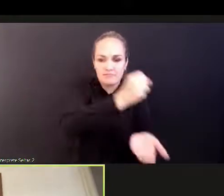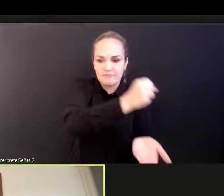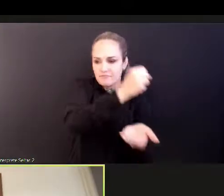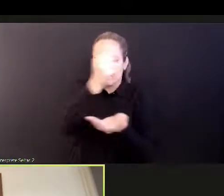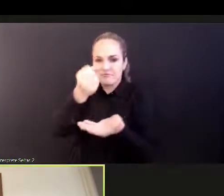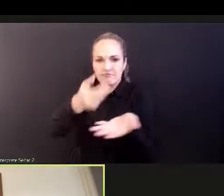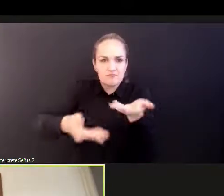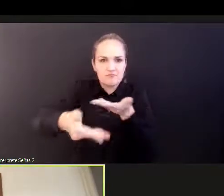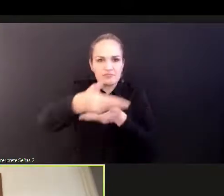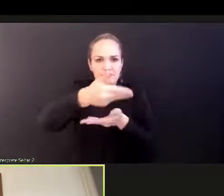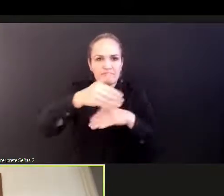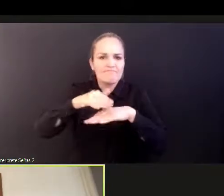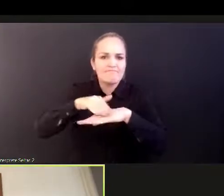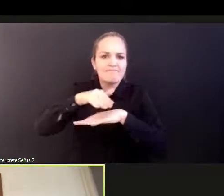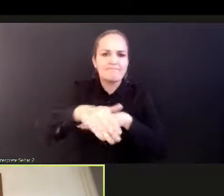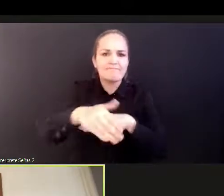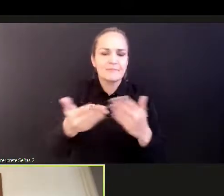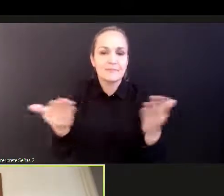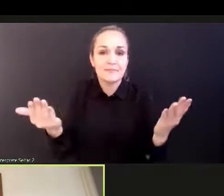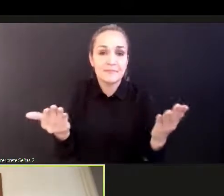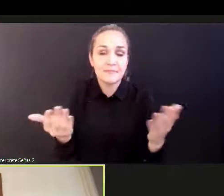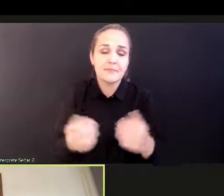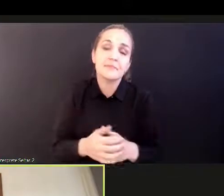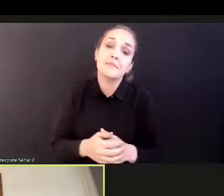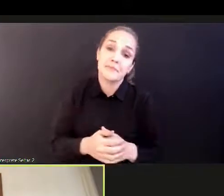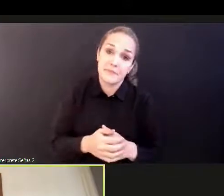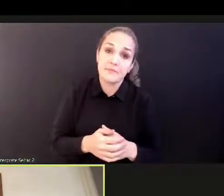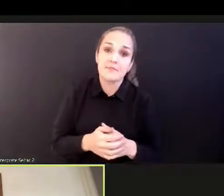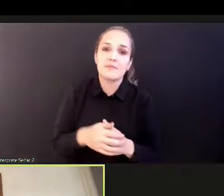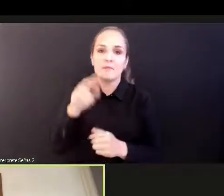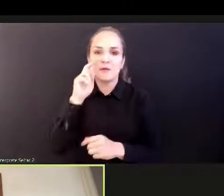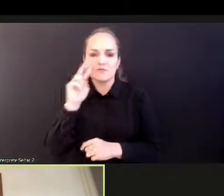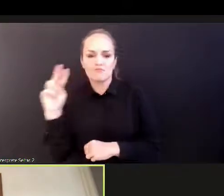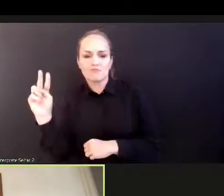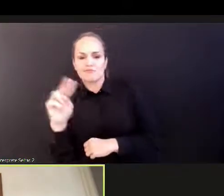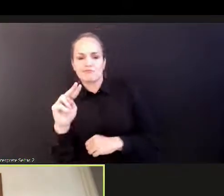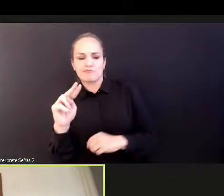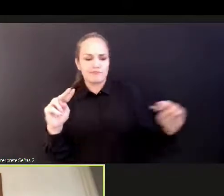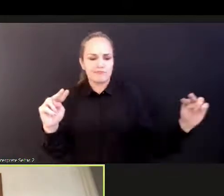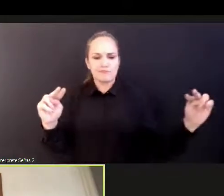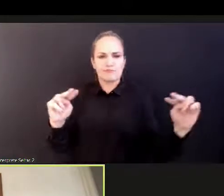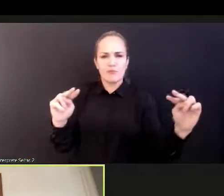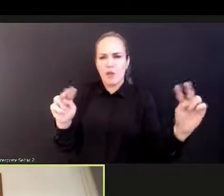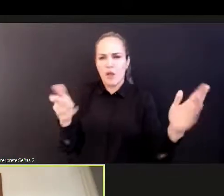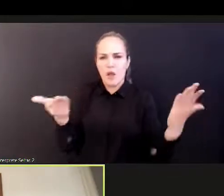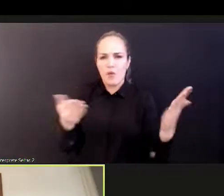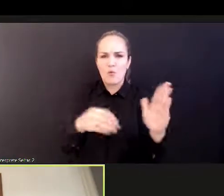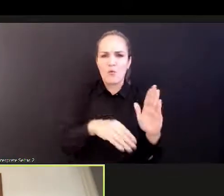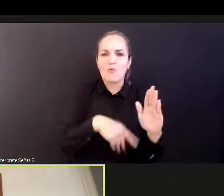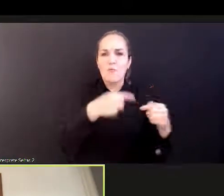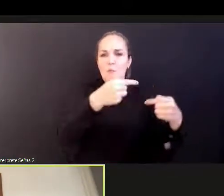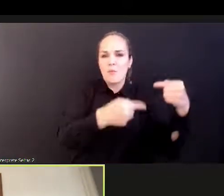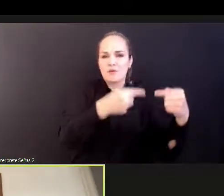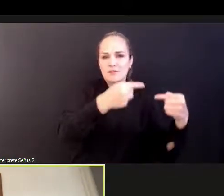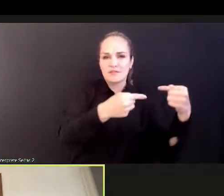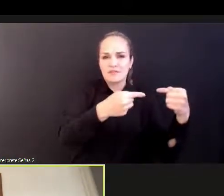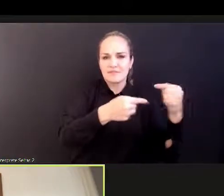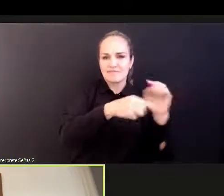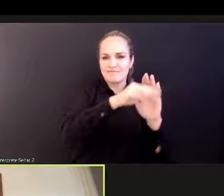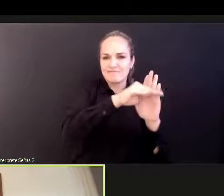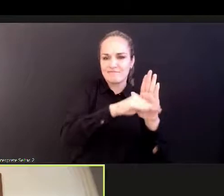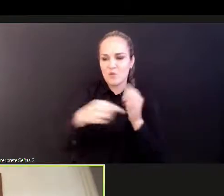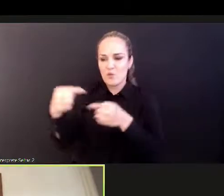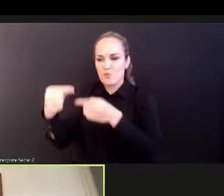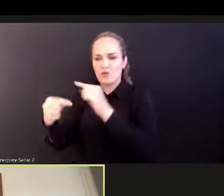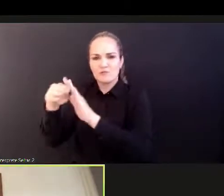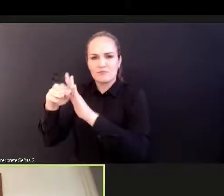policy perspective, to understand post-COVID and with newer technologies, what does this mean exactly? A second area